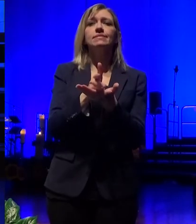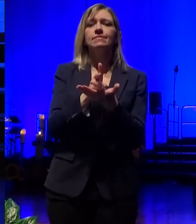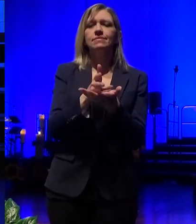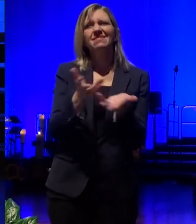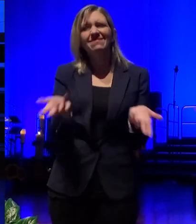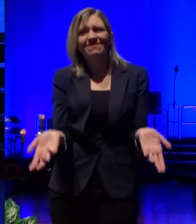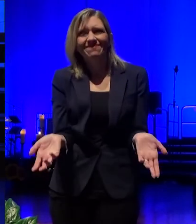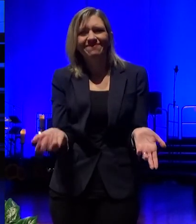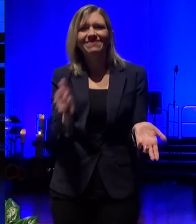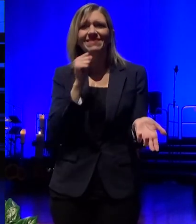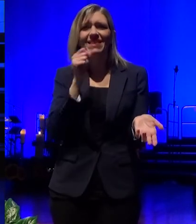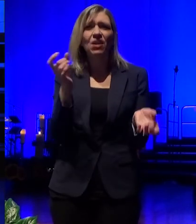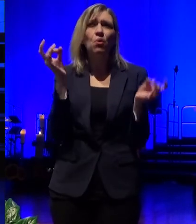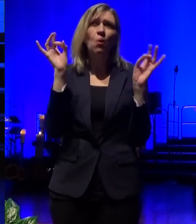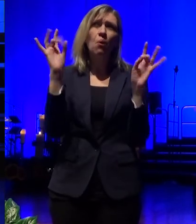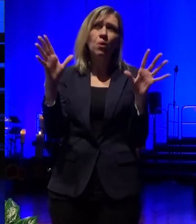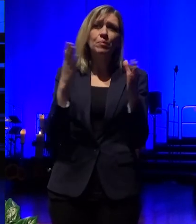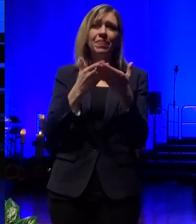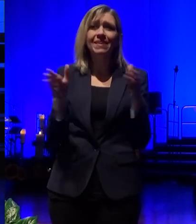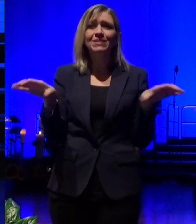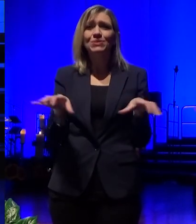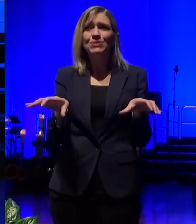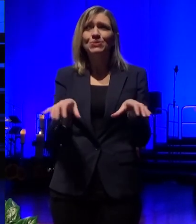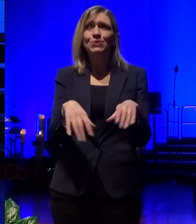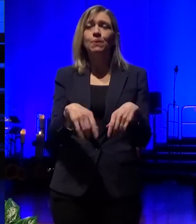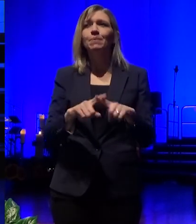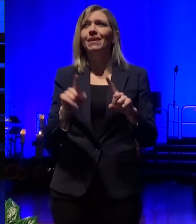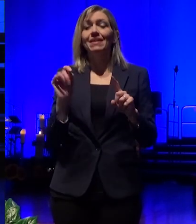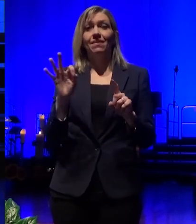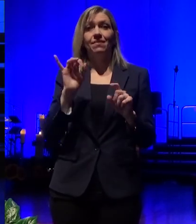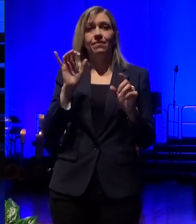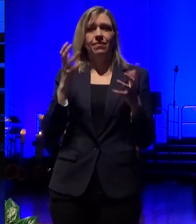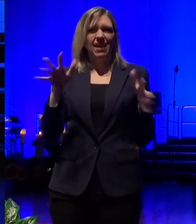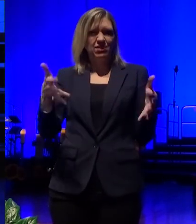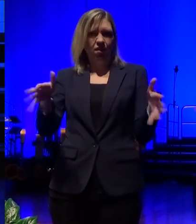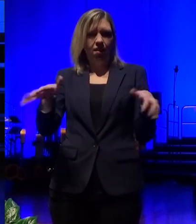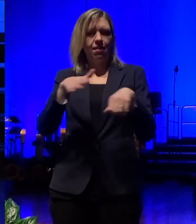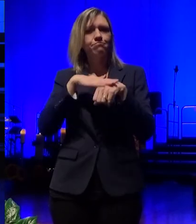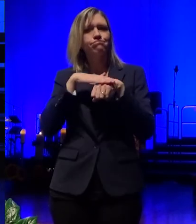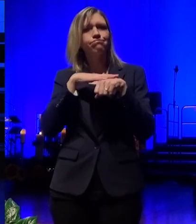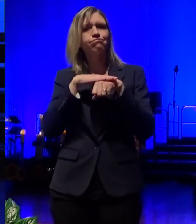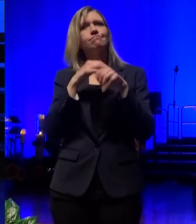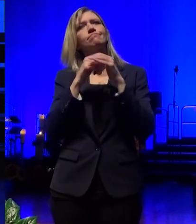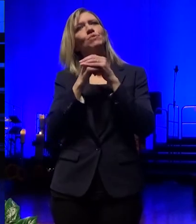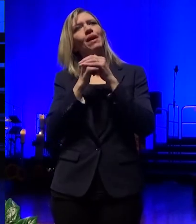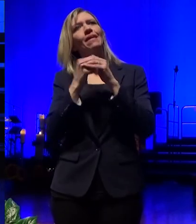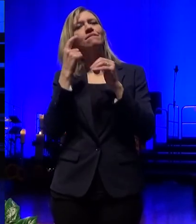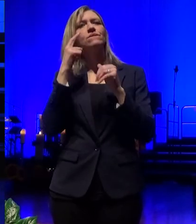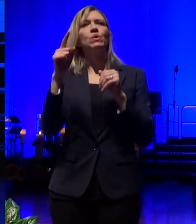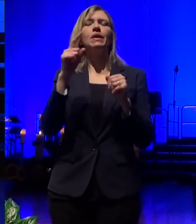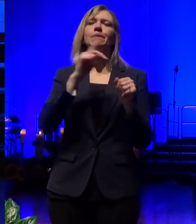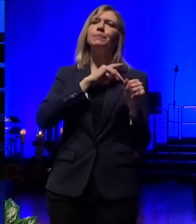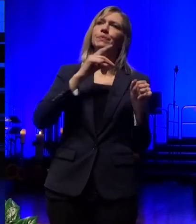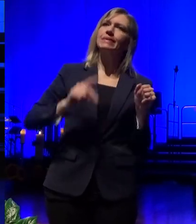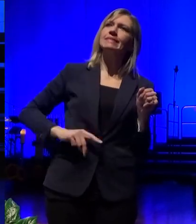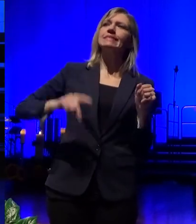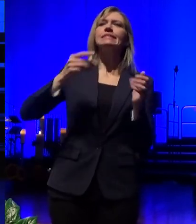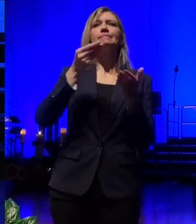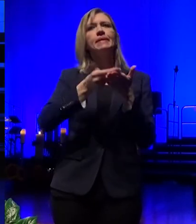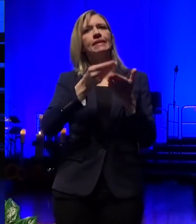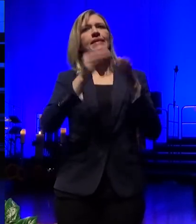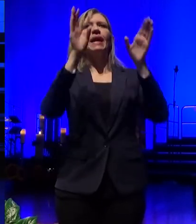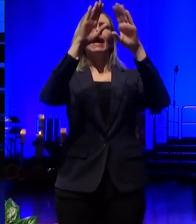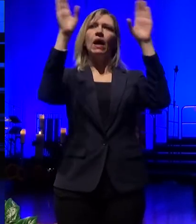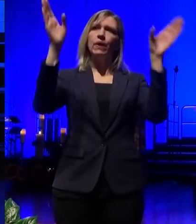that's not a horrible thing to do, not necessarily. But if that's all we're doing is praying for parking spots and princes and princesses and